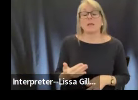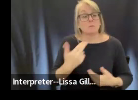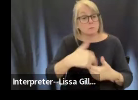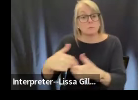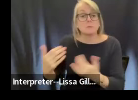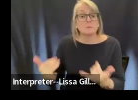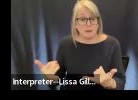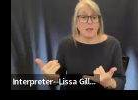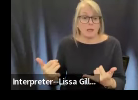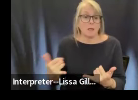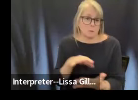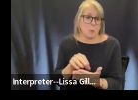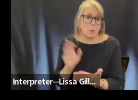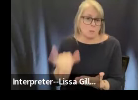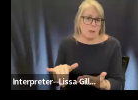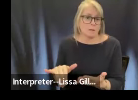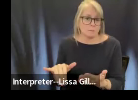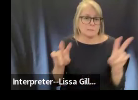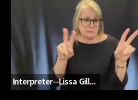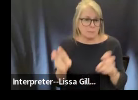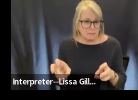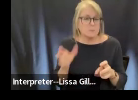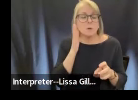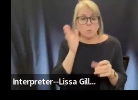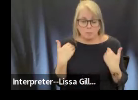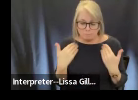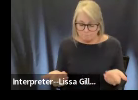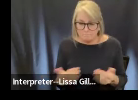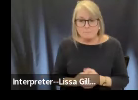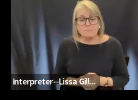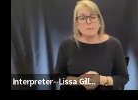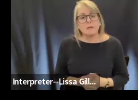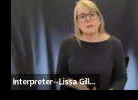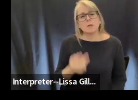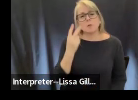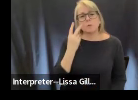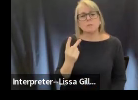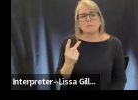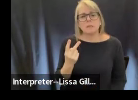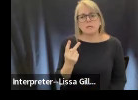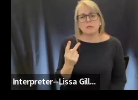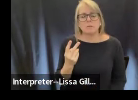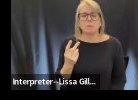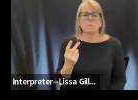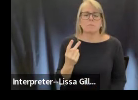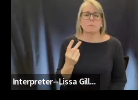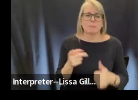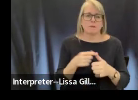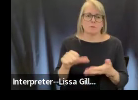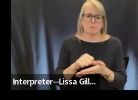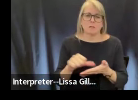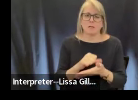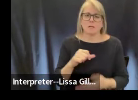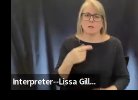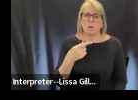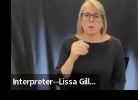to brush up on those topics, and we'll go right through it. You will see the topic, or really this front page, is called Golden Boot. And we